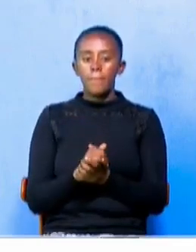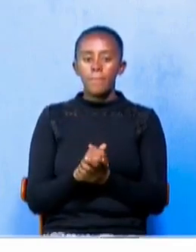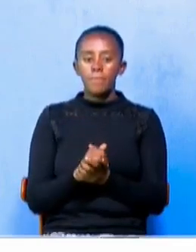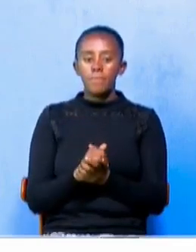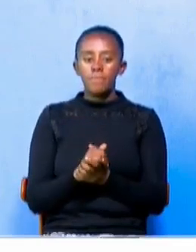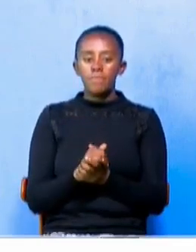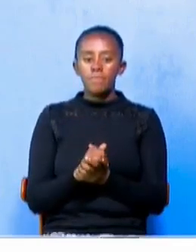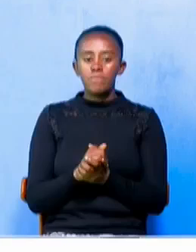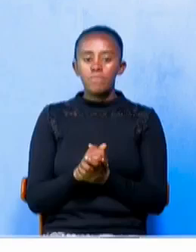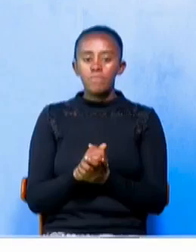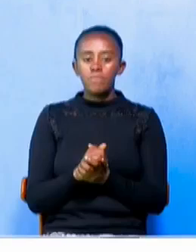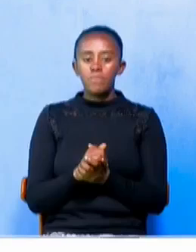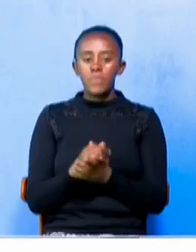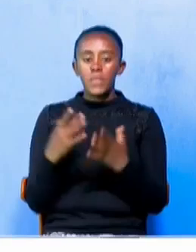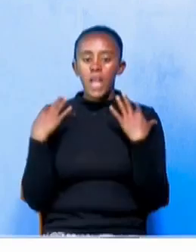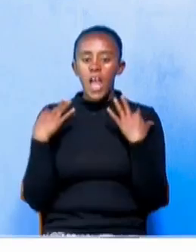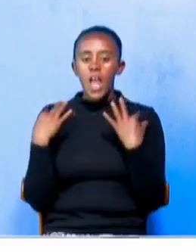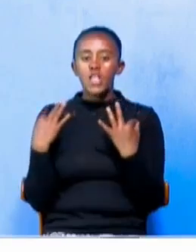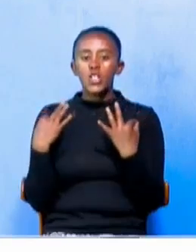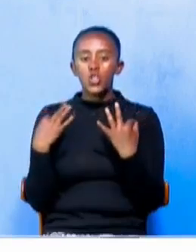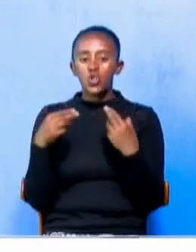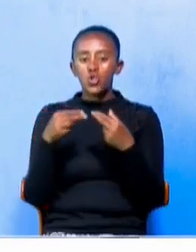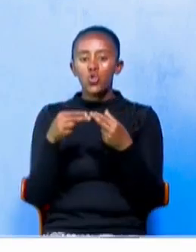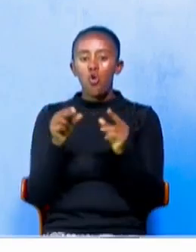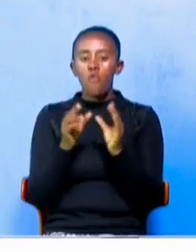a health officer